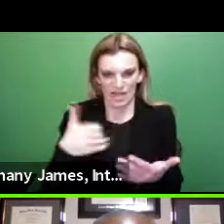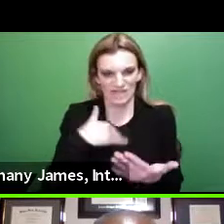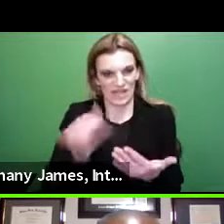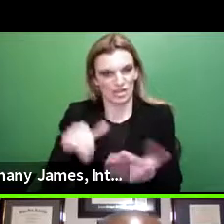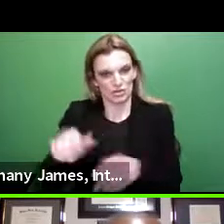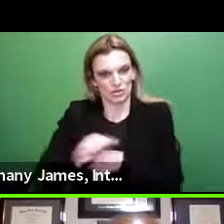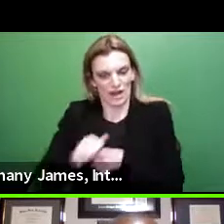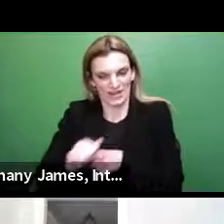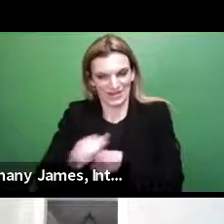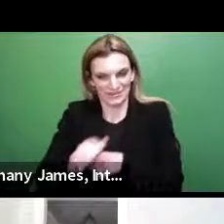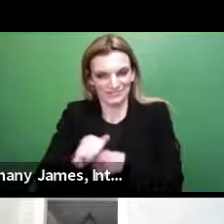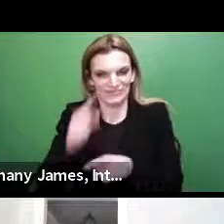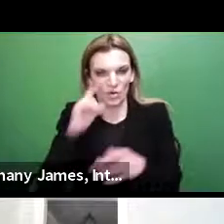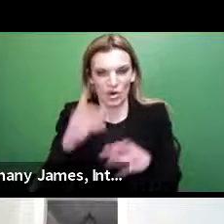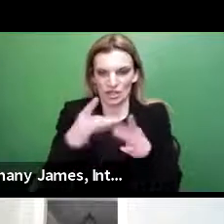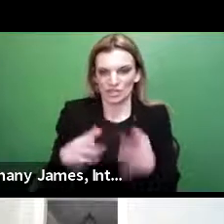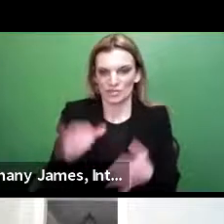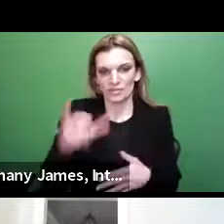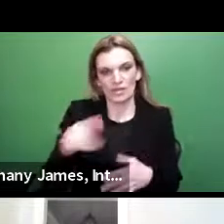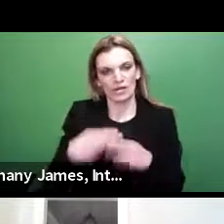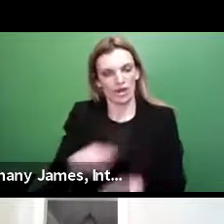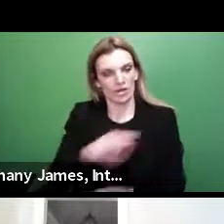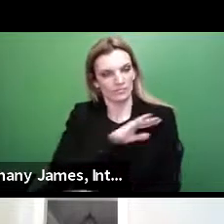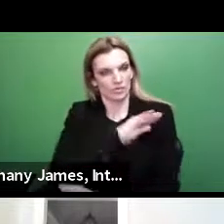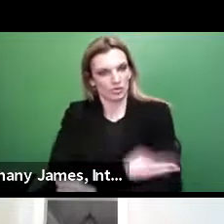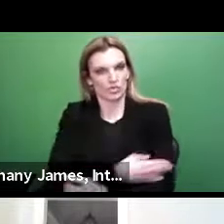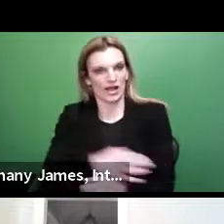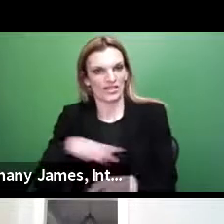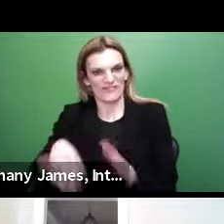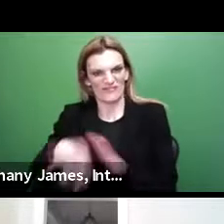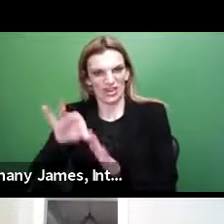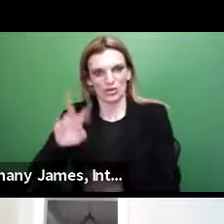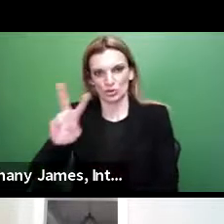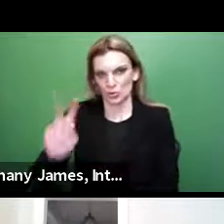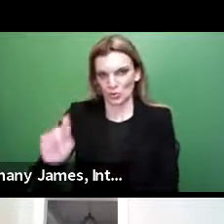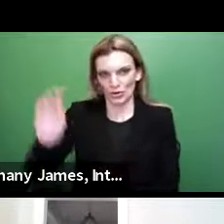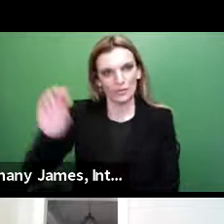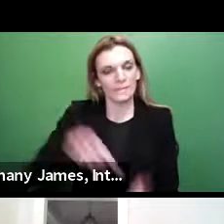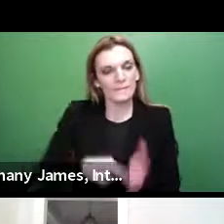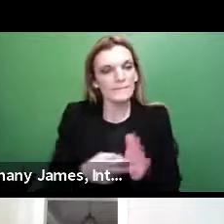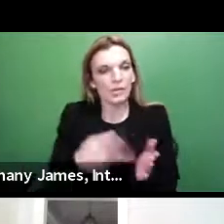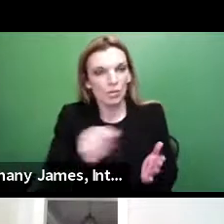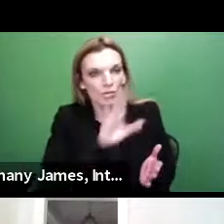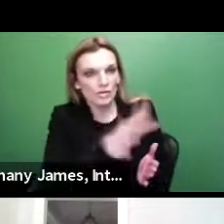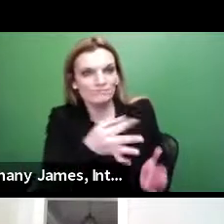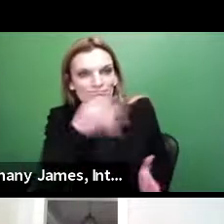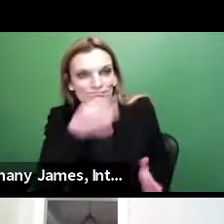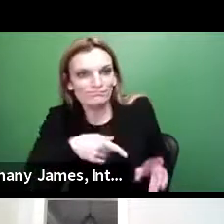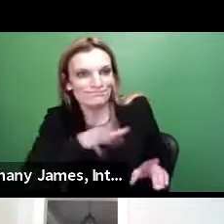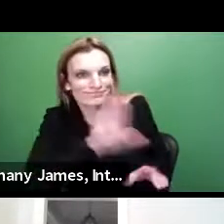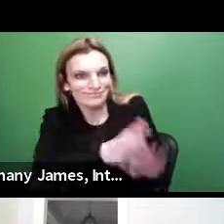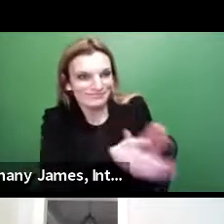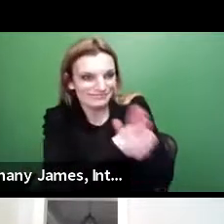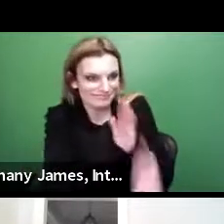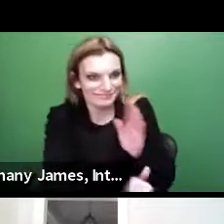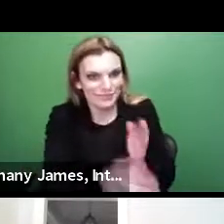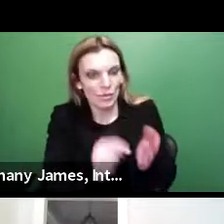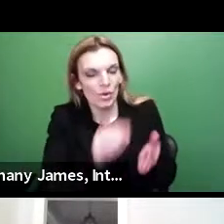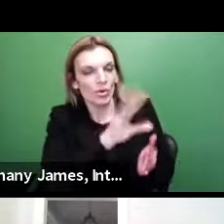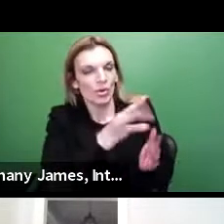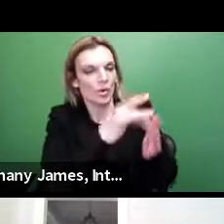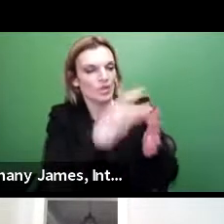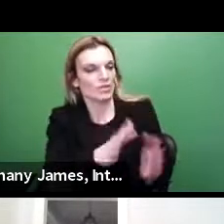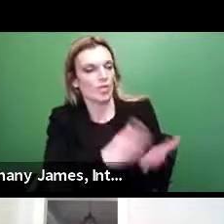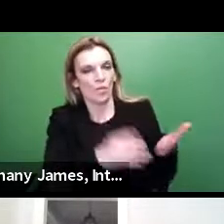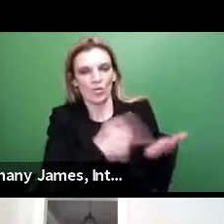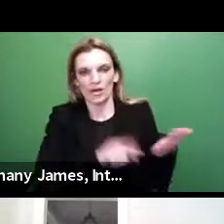for our leadership. This allows us to leverage some of our strengths and our leadership styles to